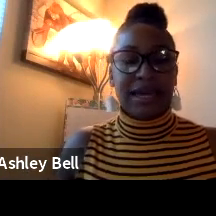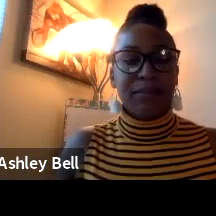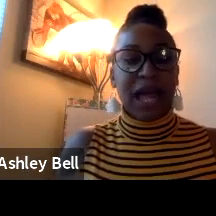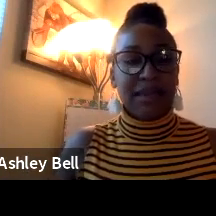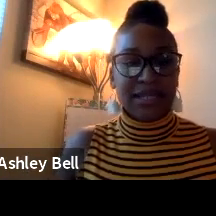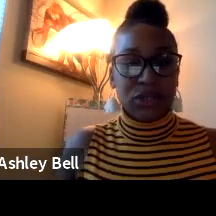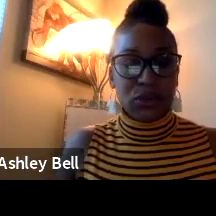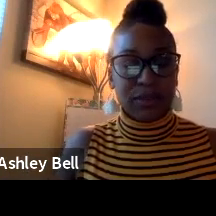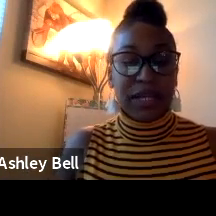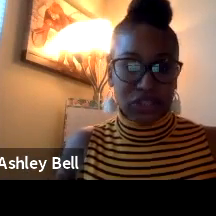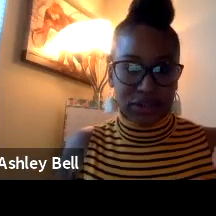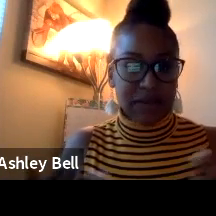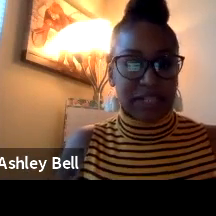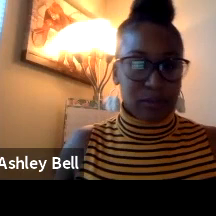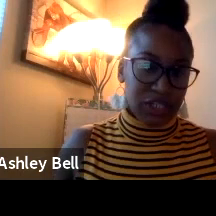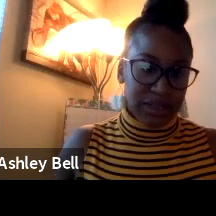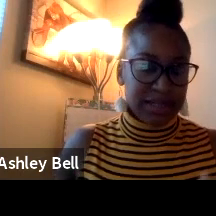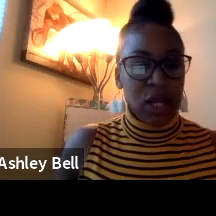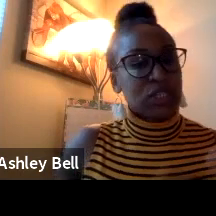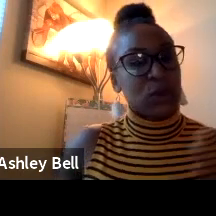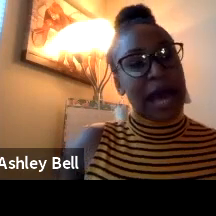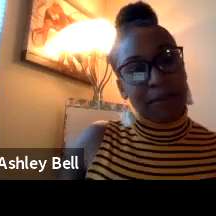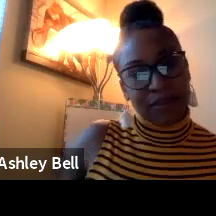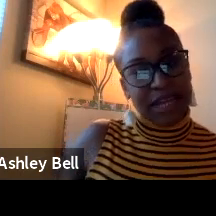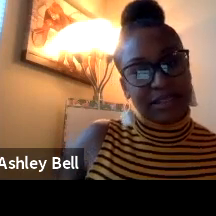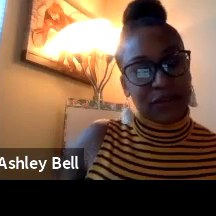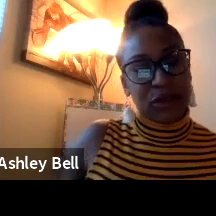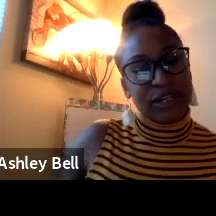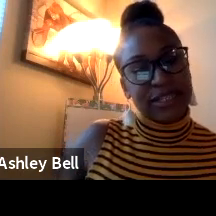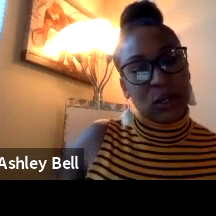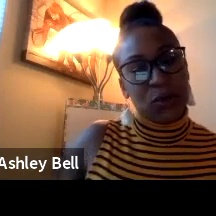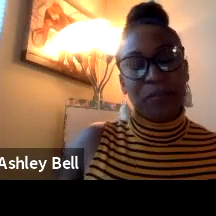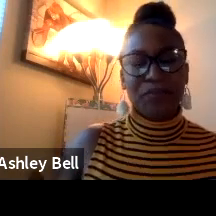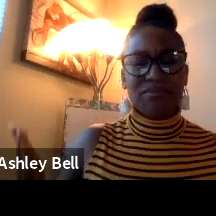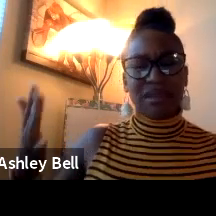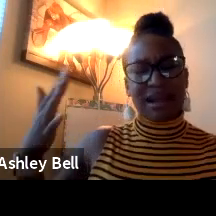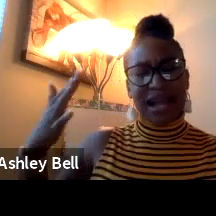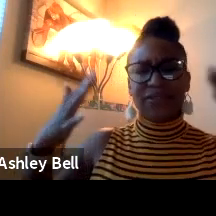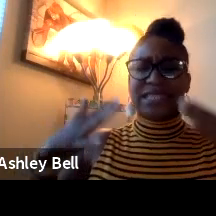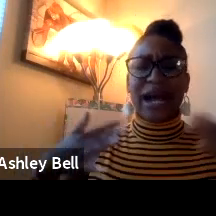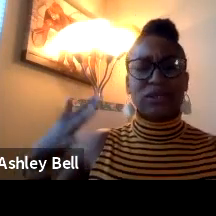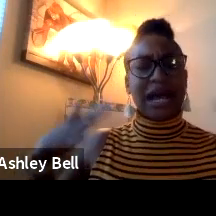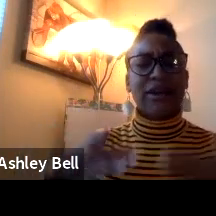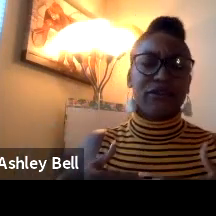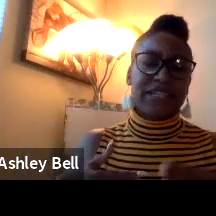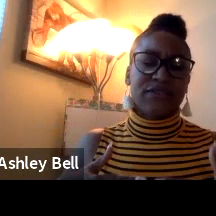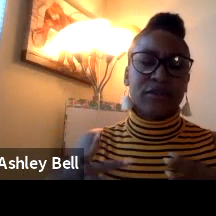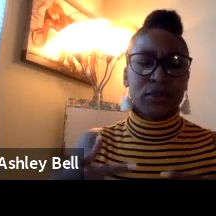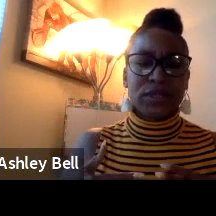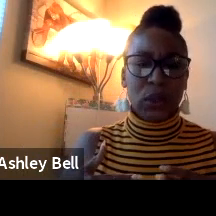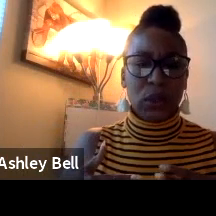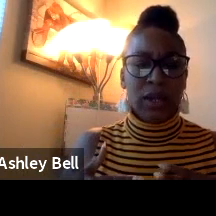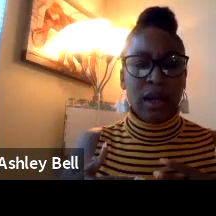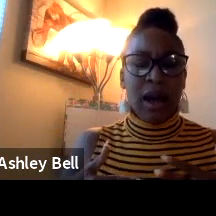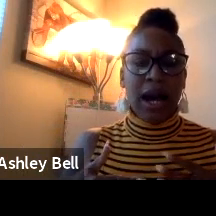would say, I like to use pictures of expressions. So a happy face for the green zone, kind of a down, tired face for the